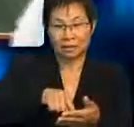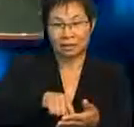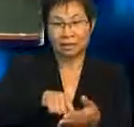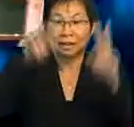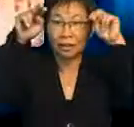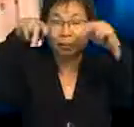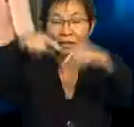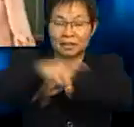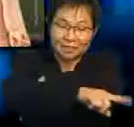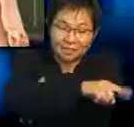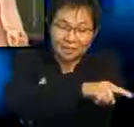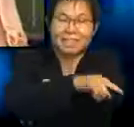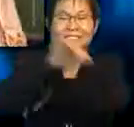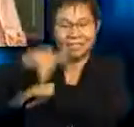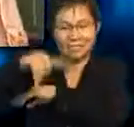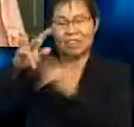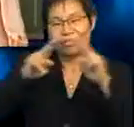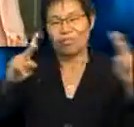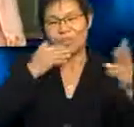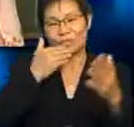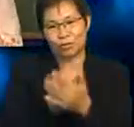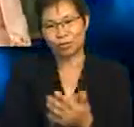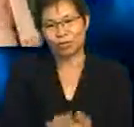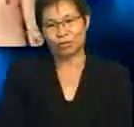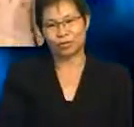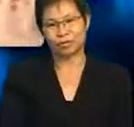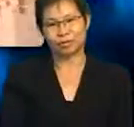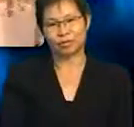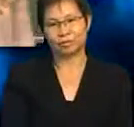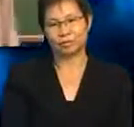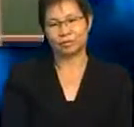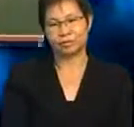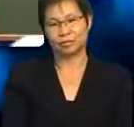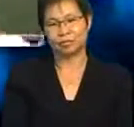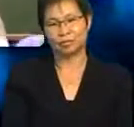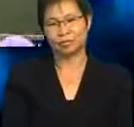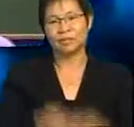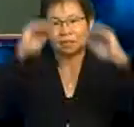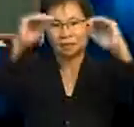Is this the rabbit's tail? Yes. Very good.